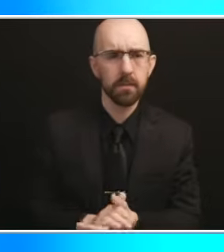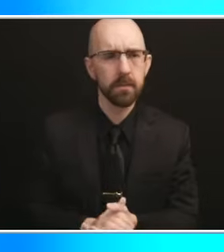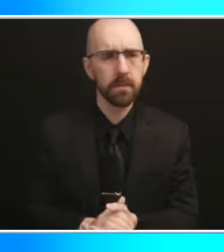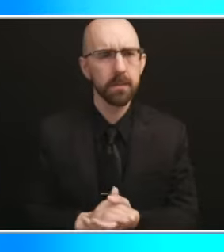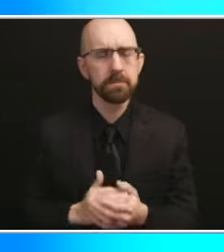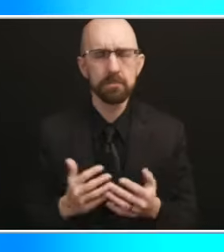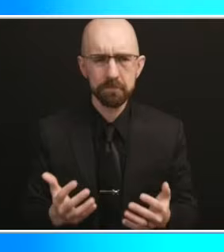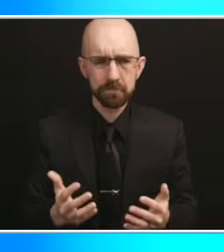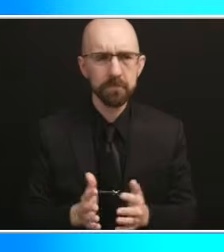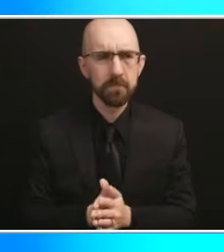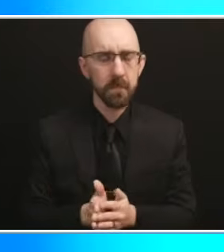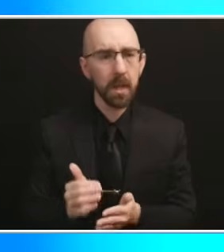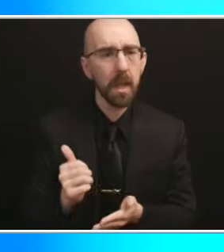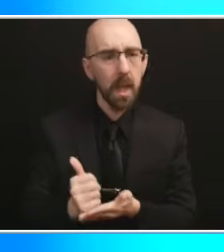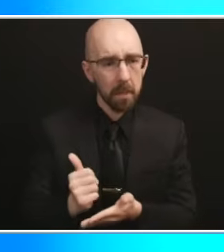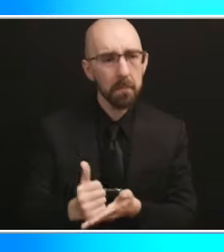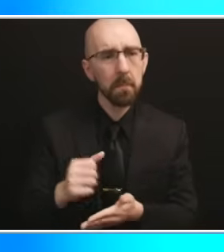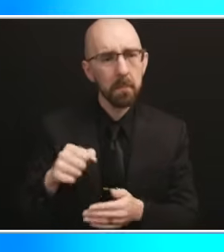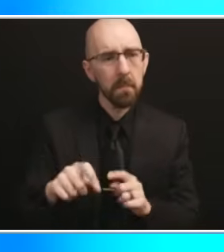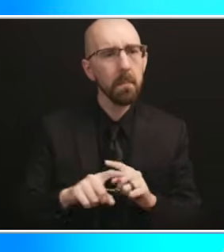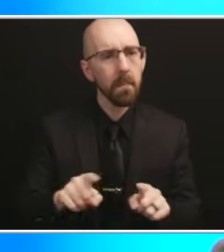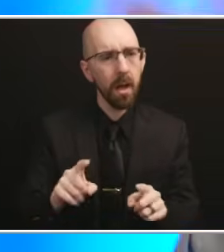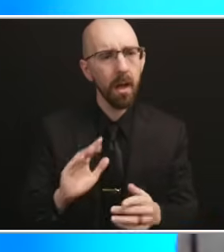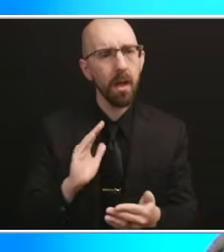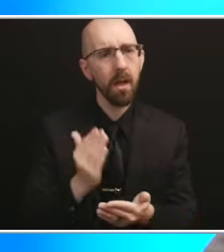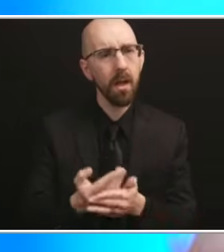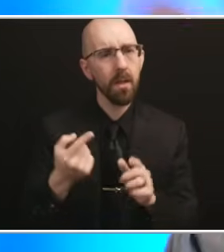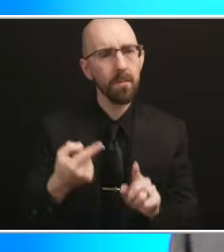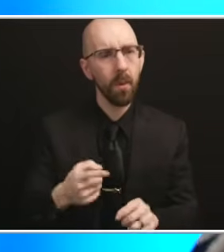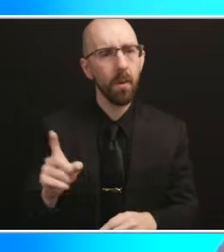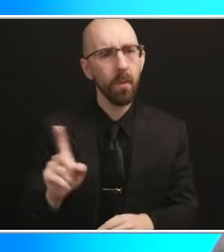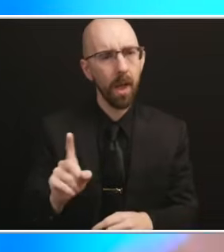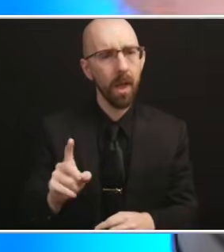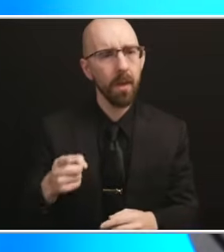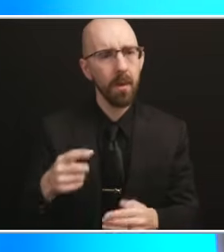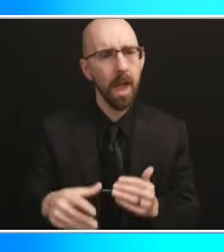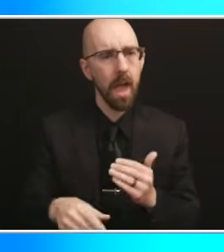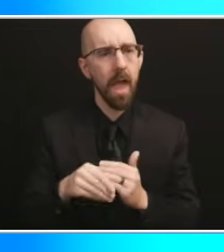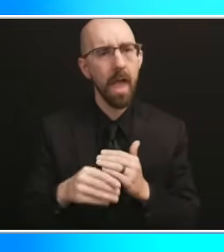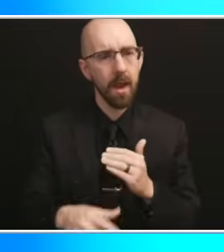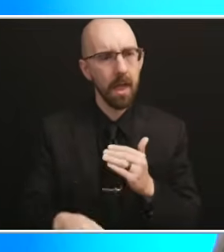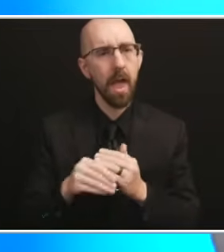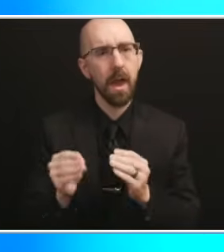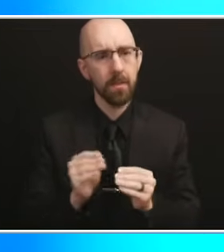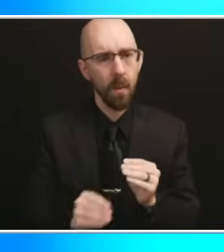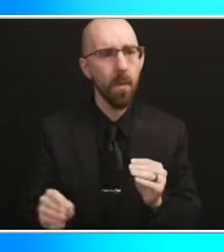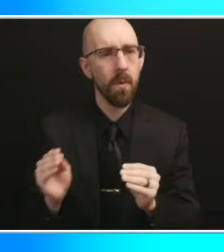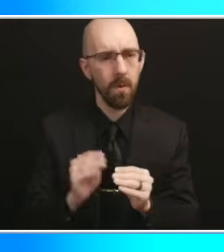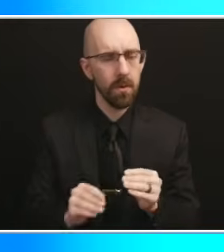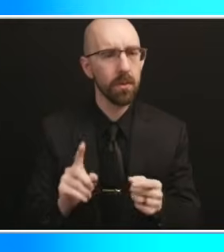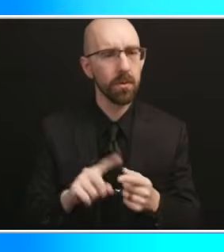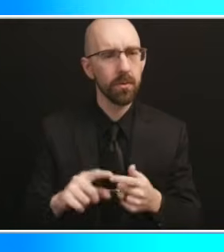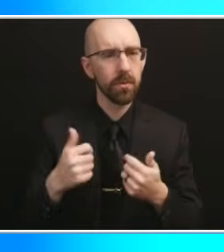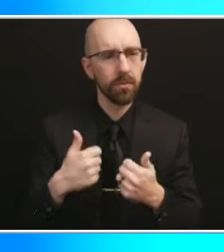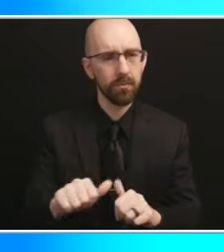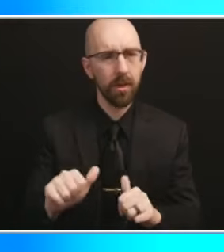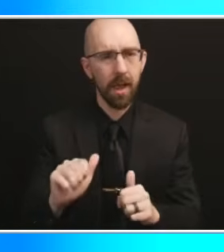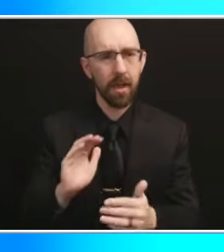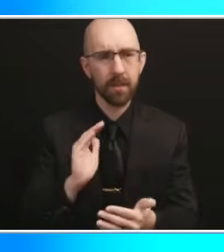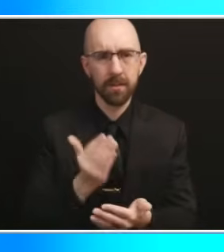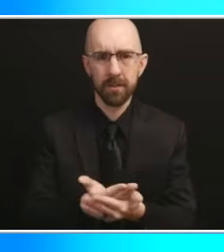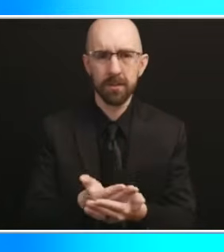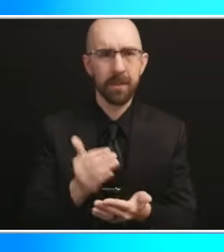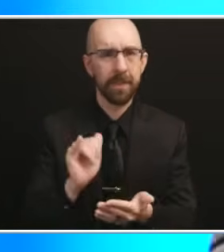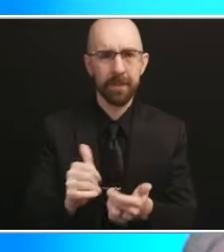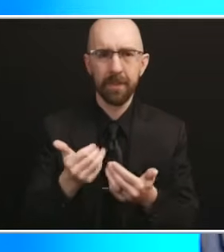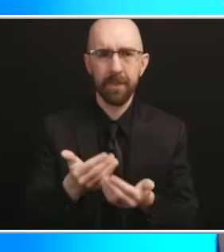It helped, but it got to the point where we just kept adding more to try to get this thing, the side